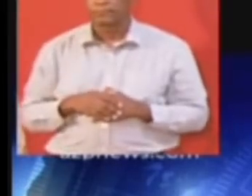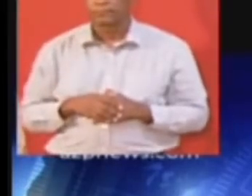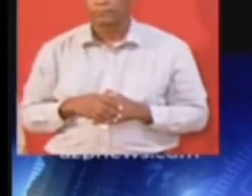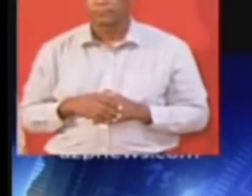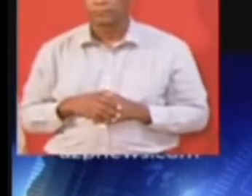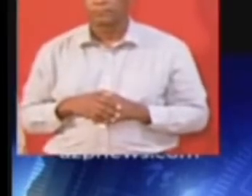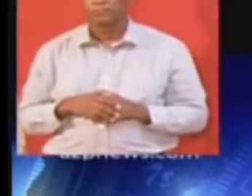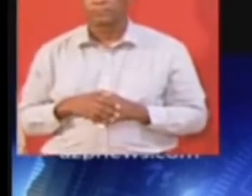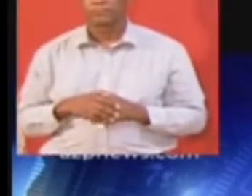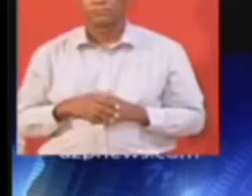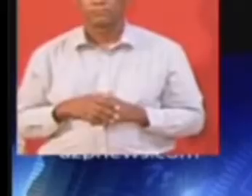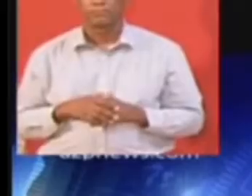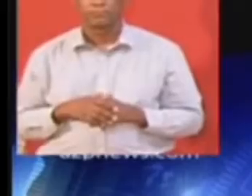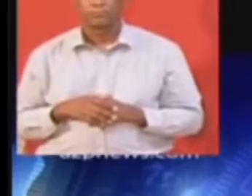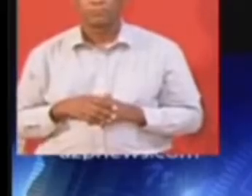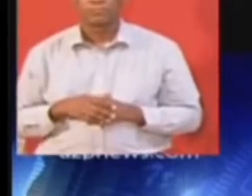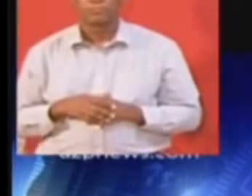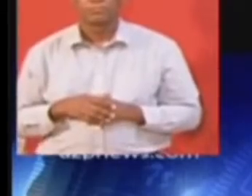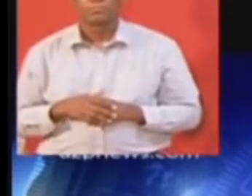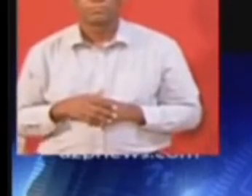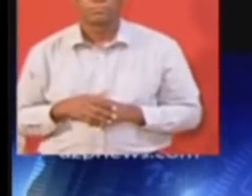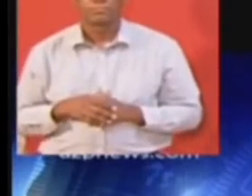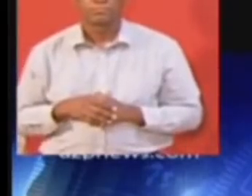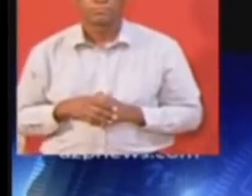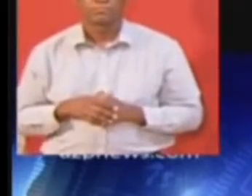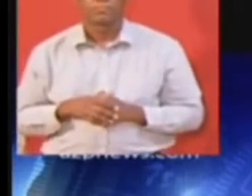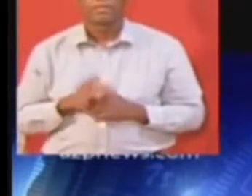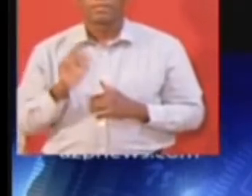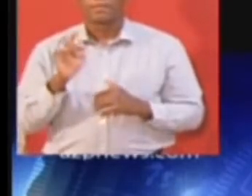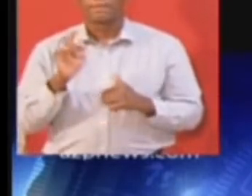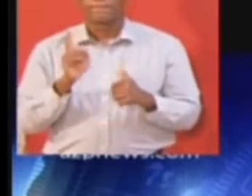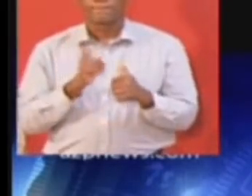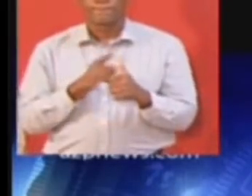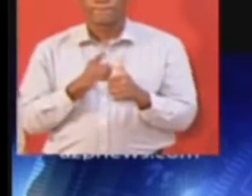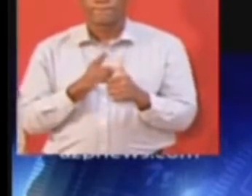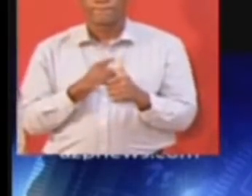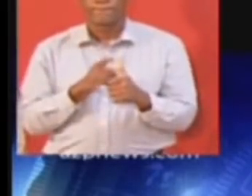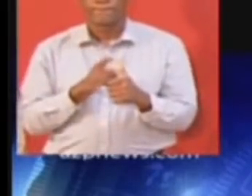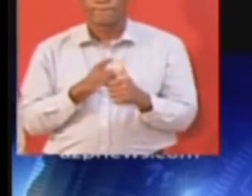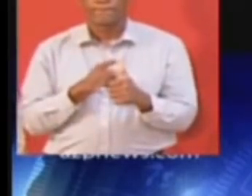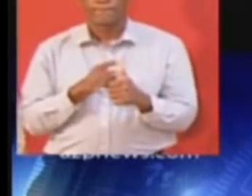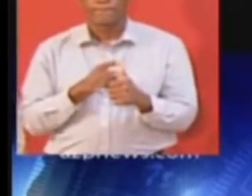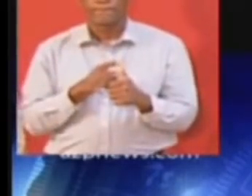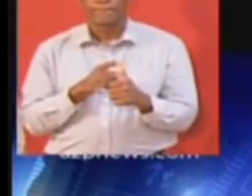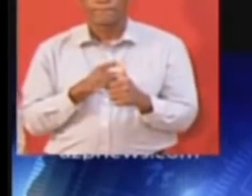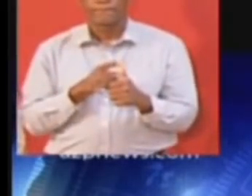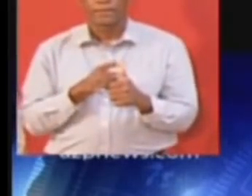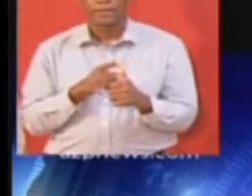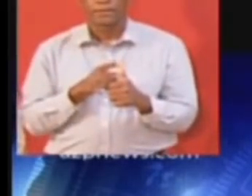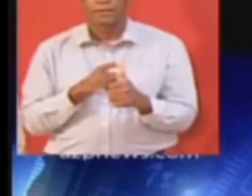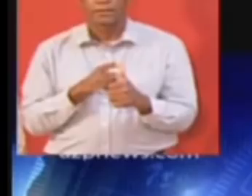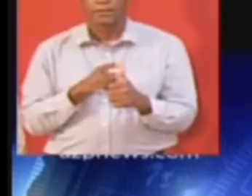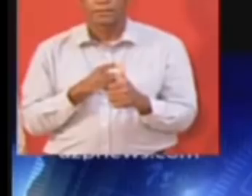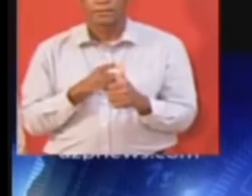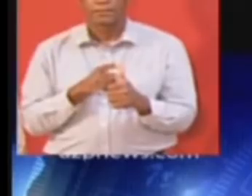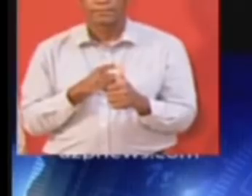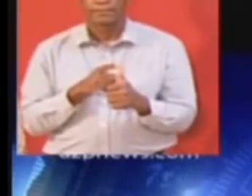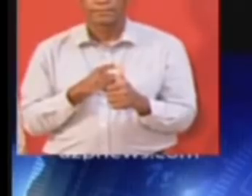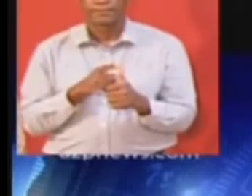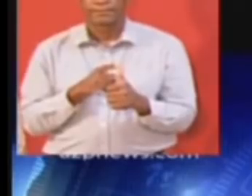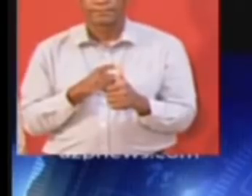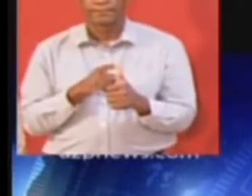all the doctors and candidates. And firstly, let me just wish the Minister of Health happy birthday. I understand there is a birthday, Minister of Health, happy